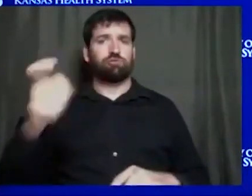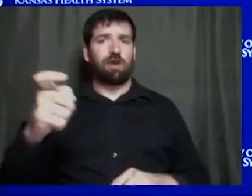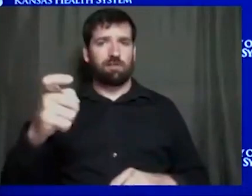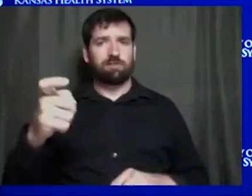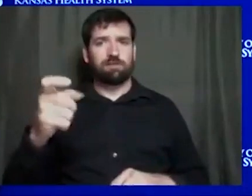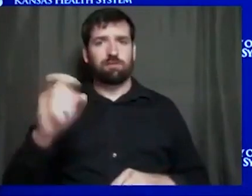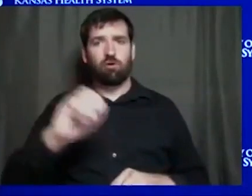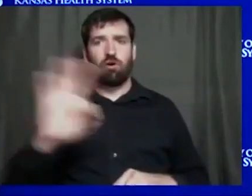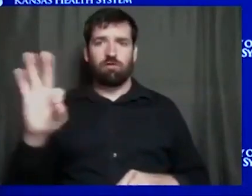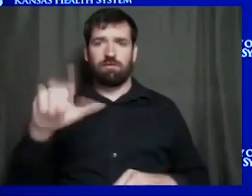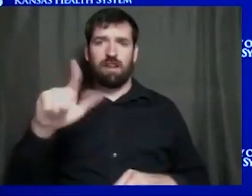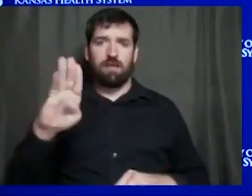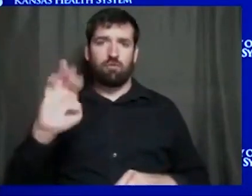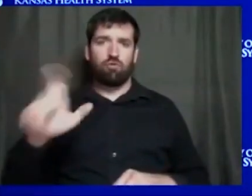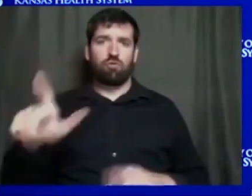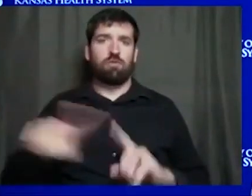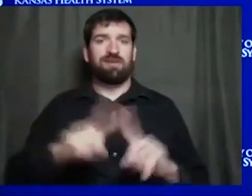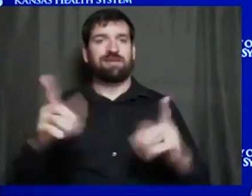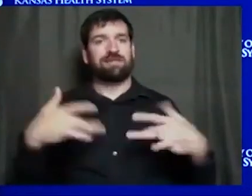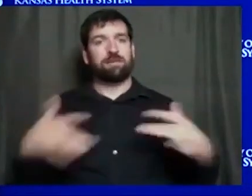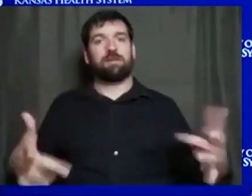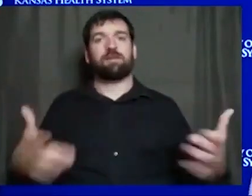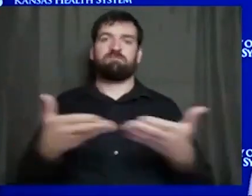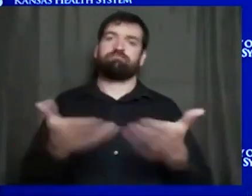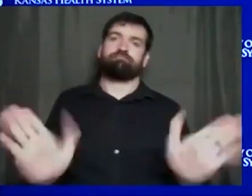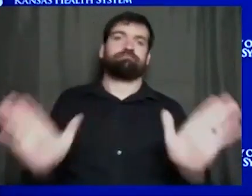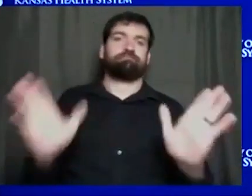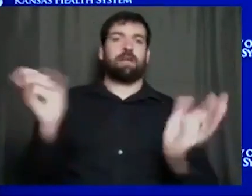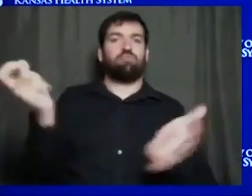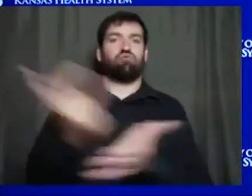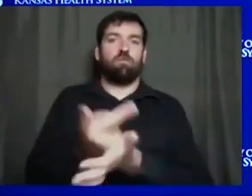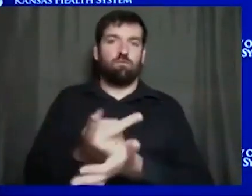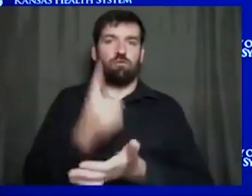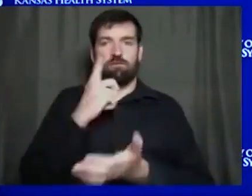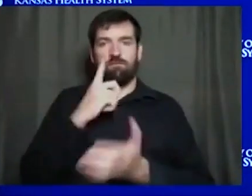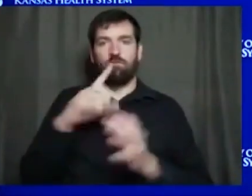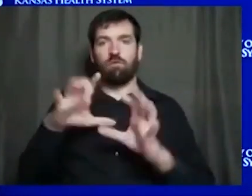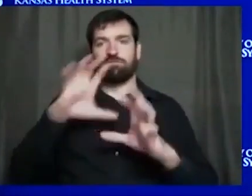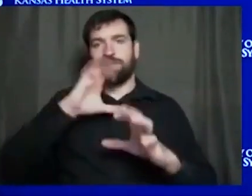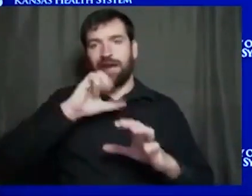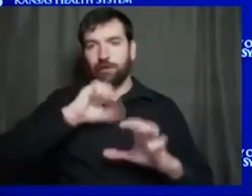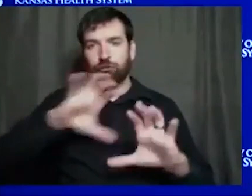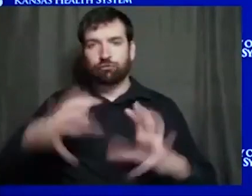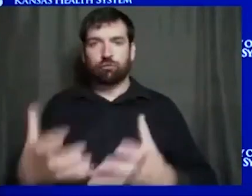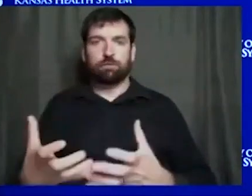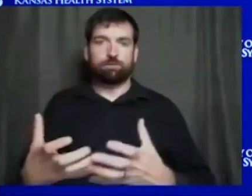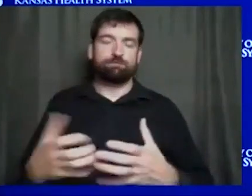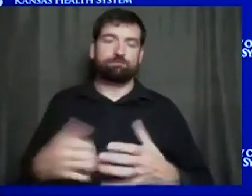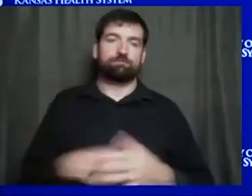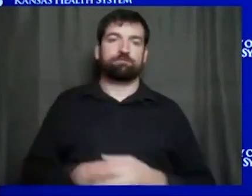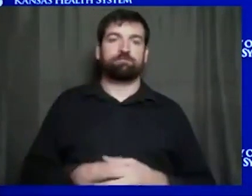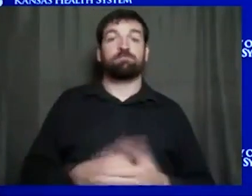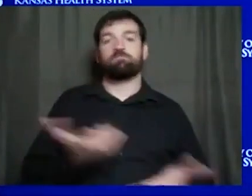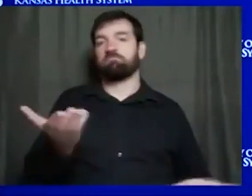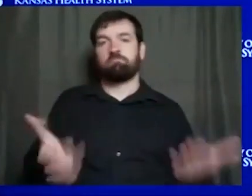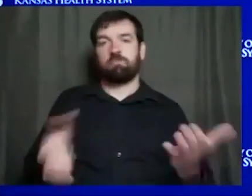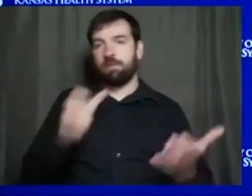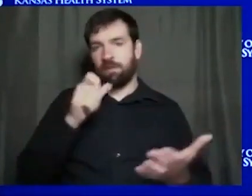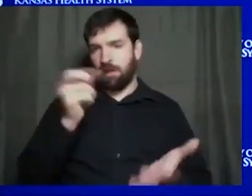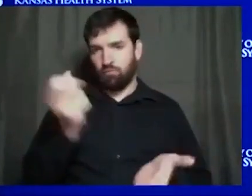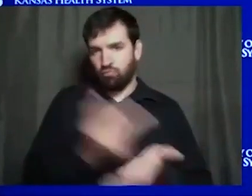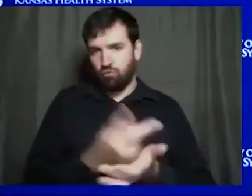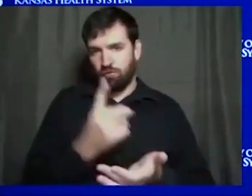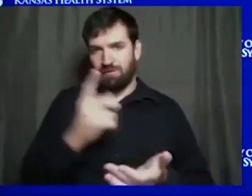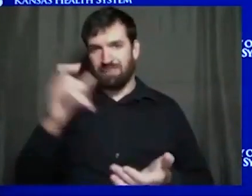there is that broad approval for this certain age group or that certain age group. May not be approved for that certain